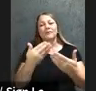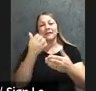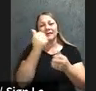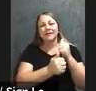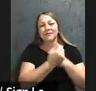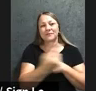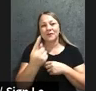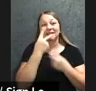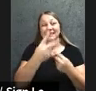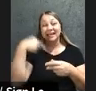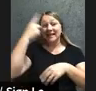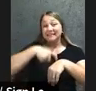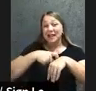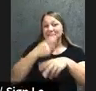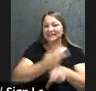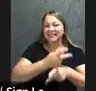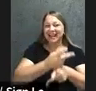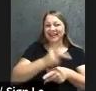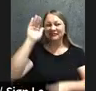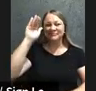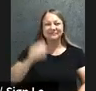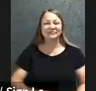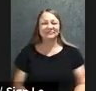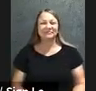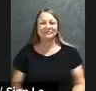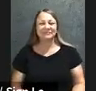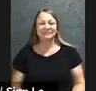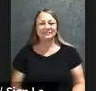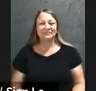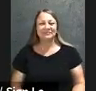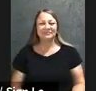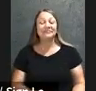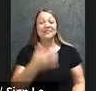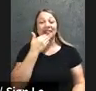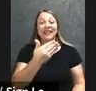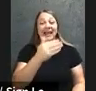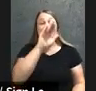I'll see you next time. Take care. Thank you all.